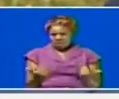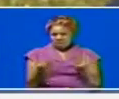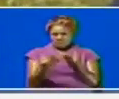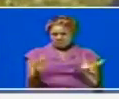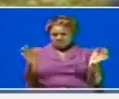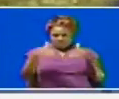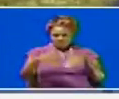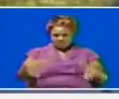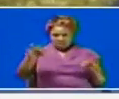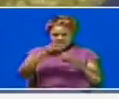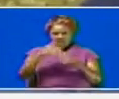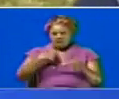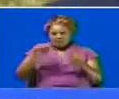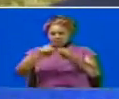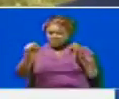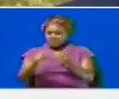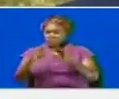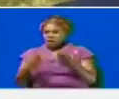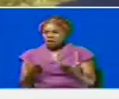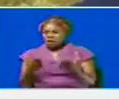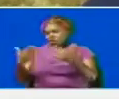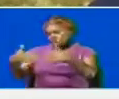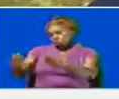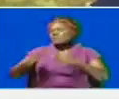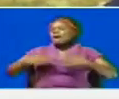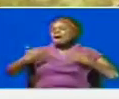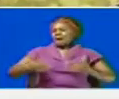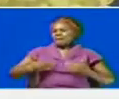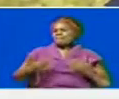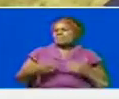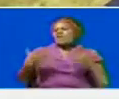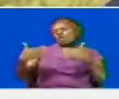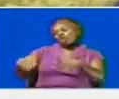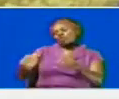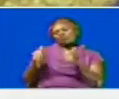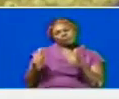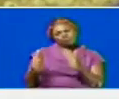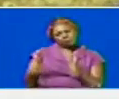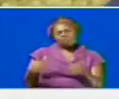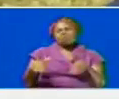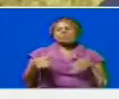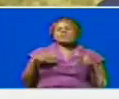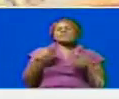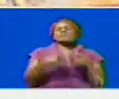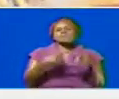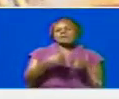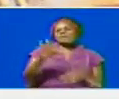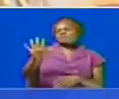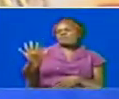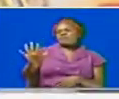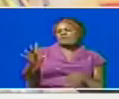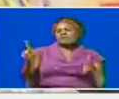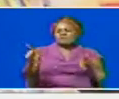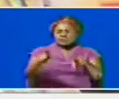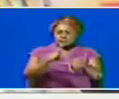fair election, you will have a system where those who lose will be happy to have lost fairly and wait for another 5 years. Now, even